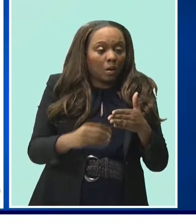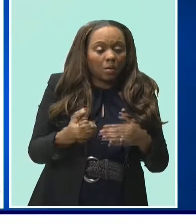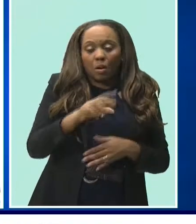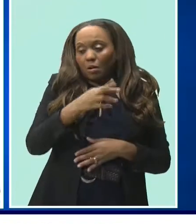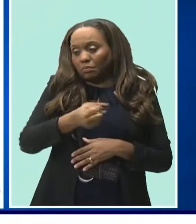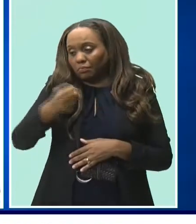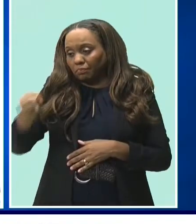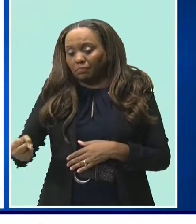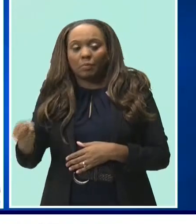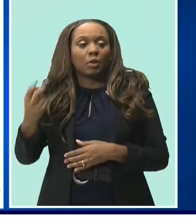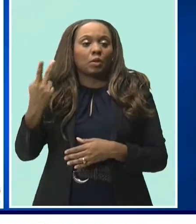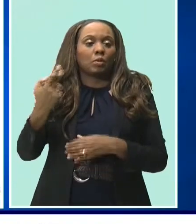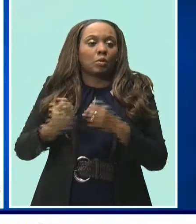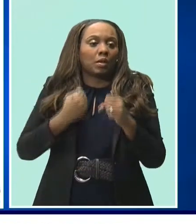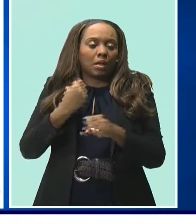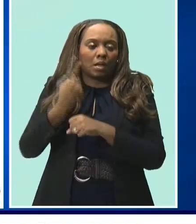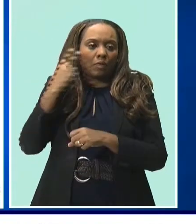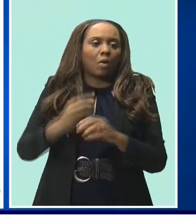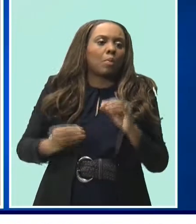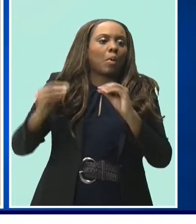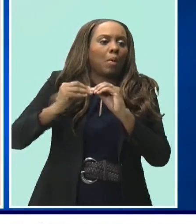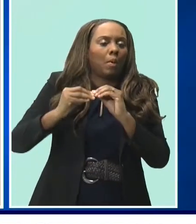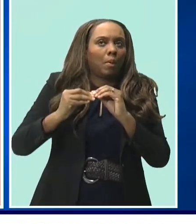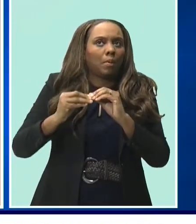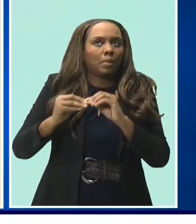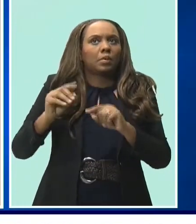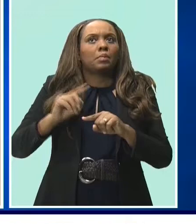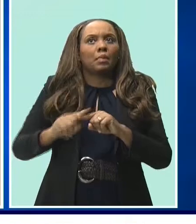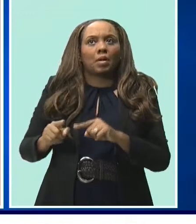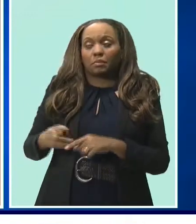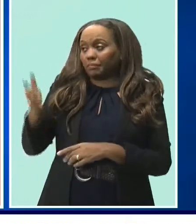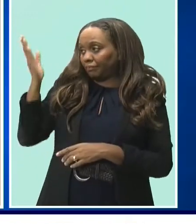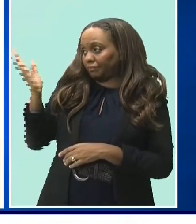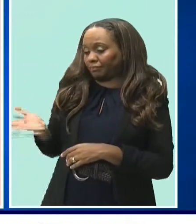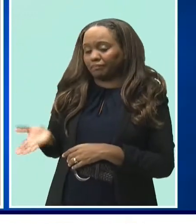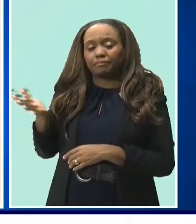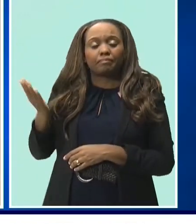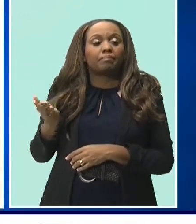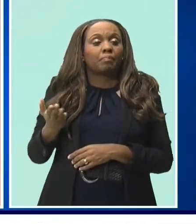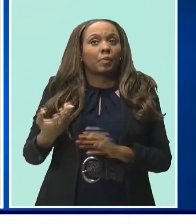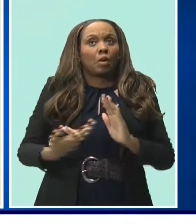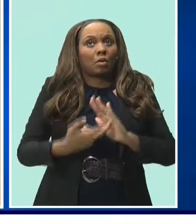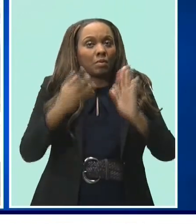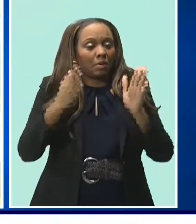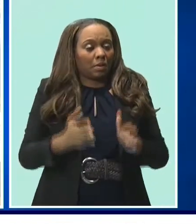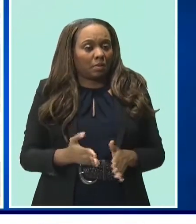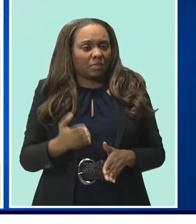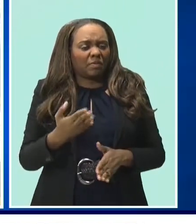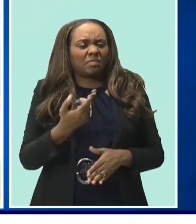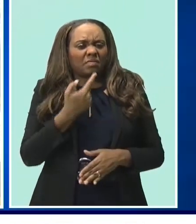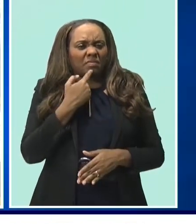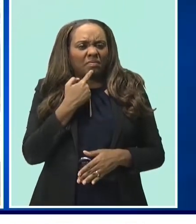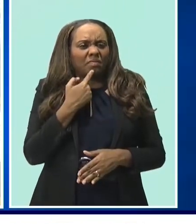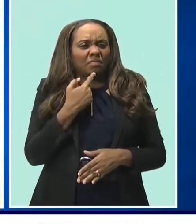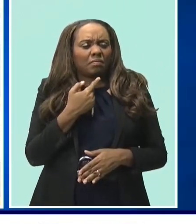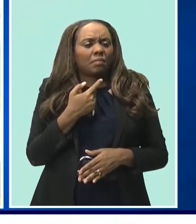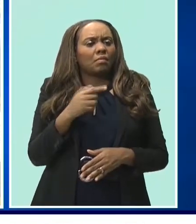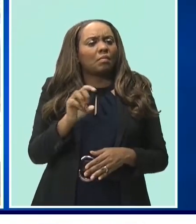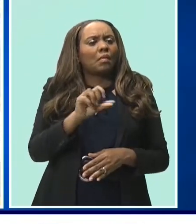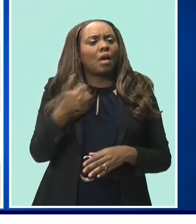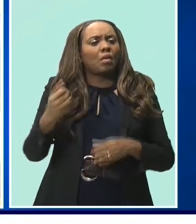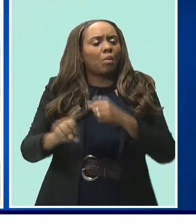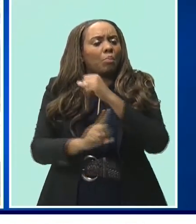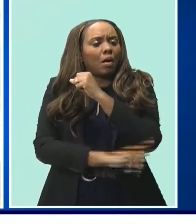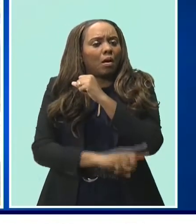for subsequent convictions. However, Acting Director of the Transport Authority, Maria Boyce, expects these and other